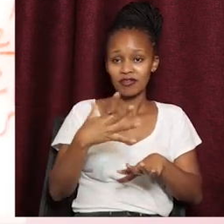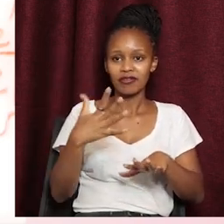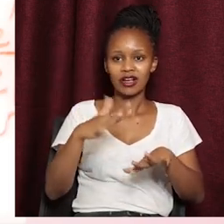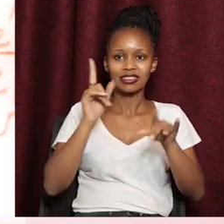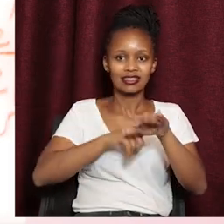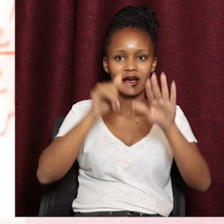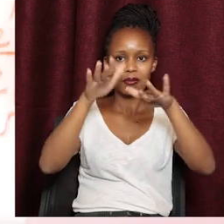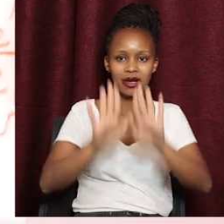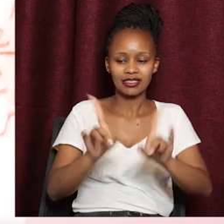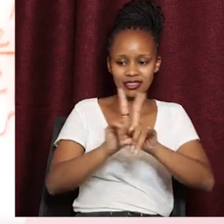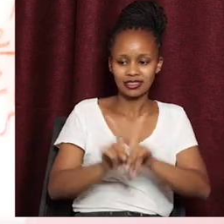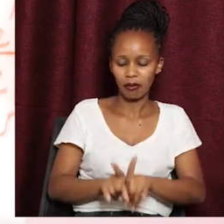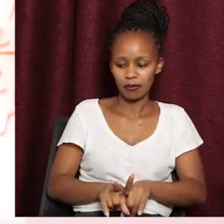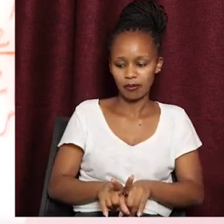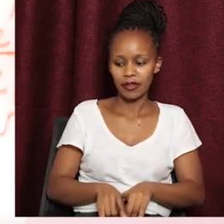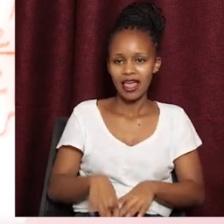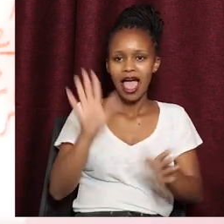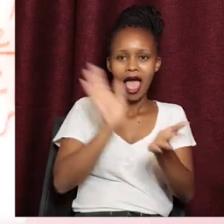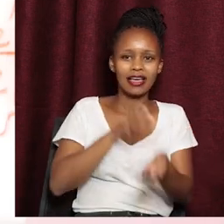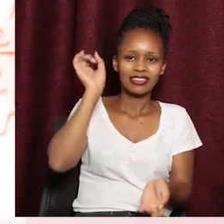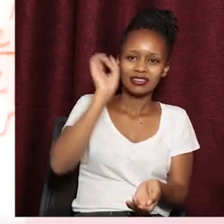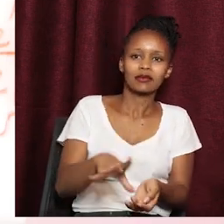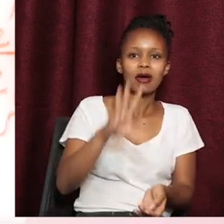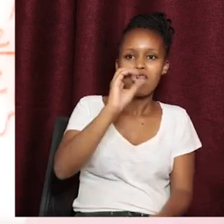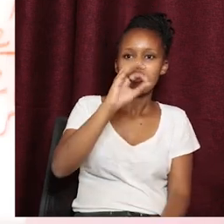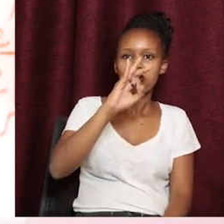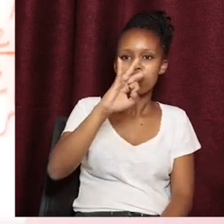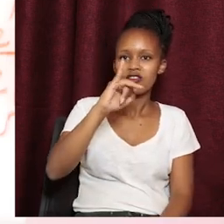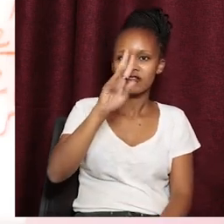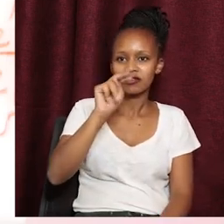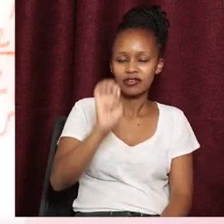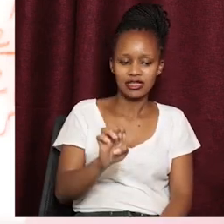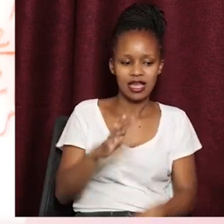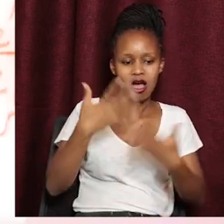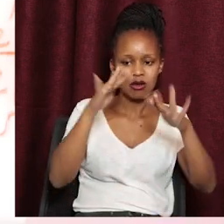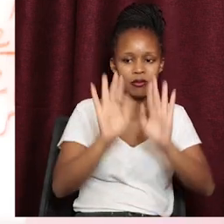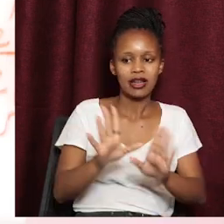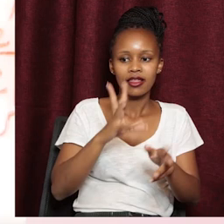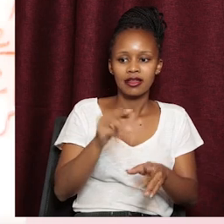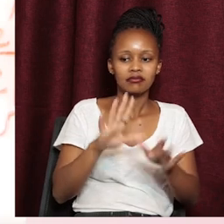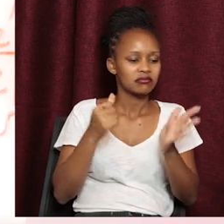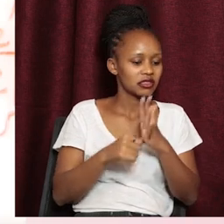using very expensive coffins and whatever as we bury them. I have no problem.